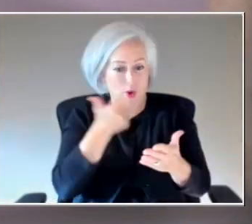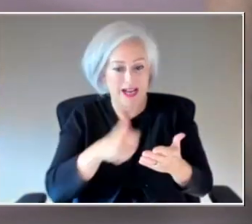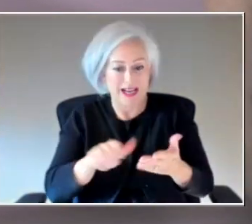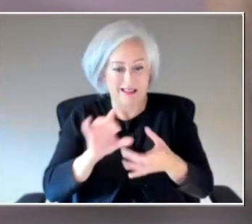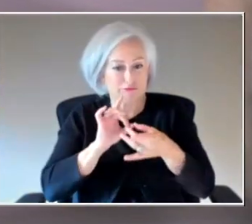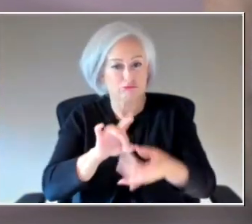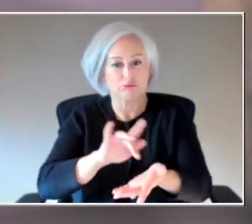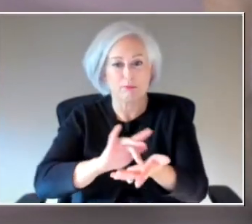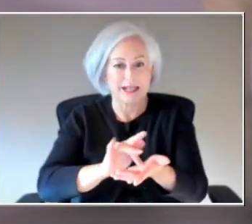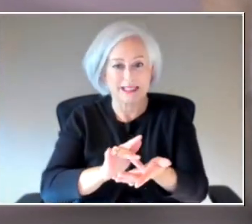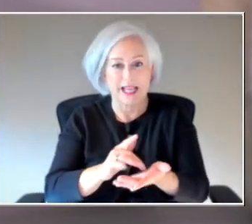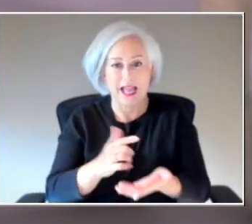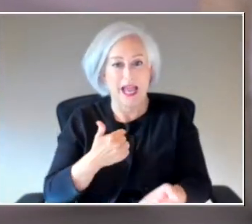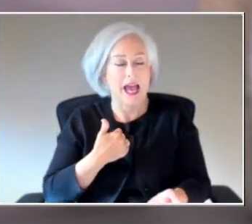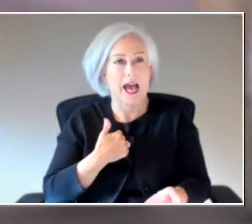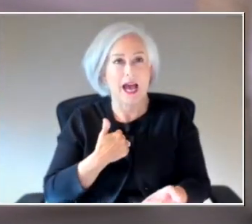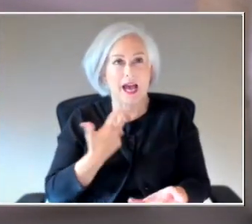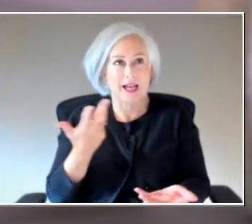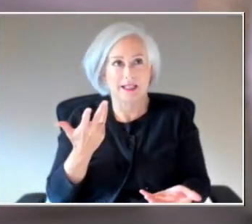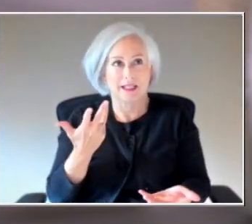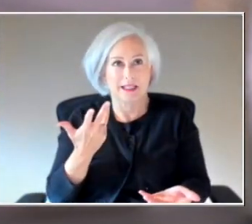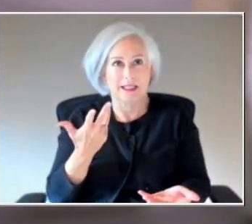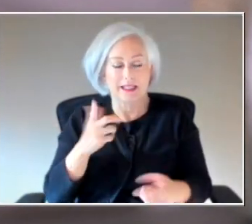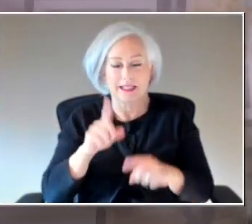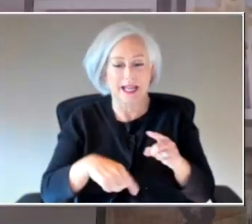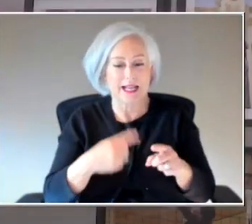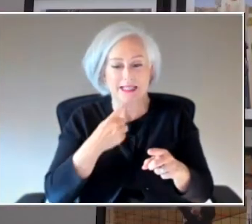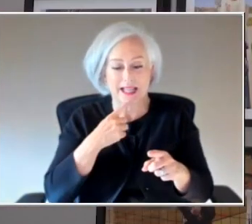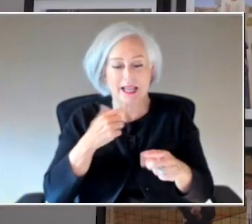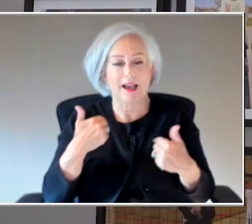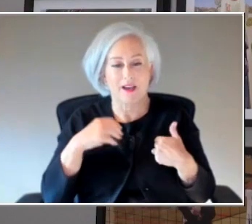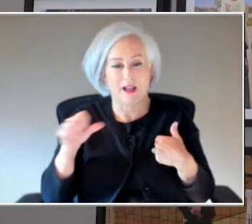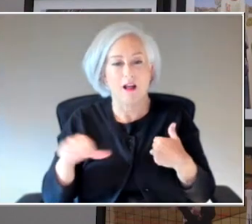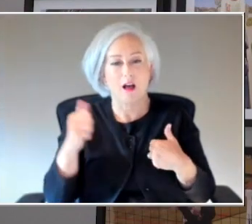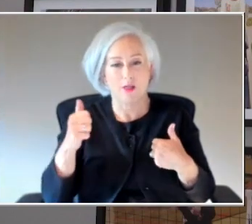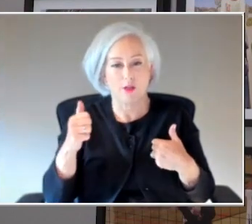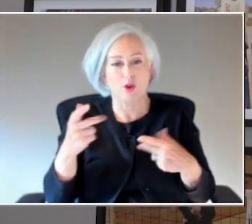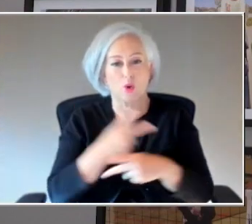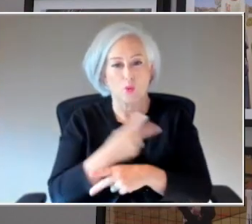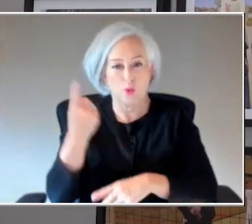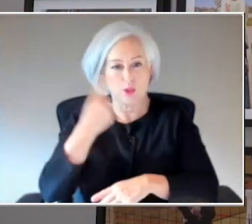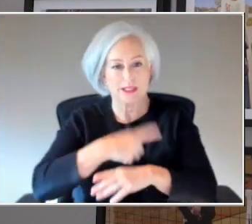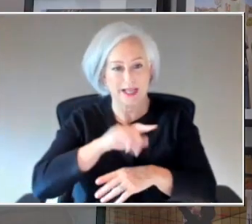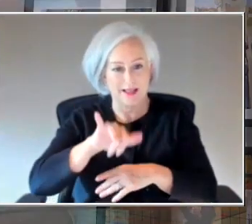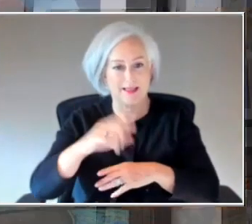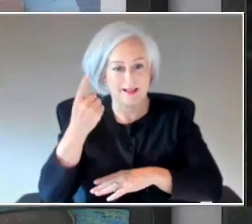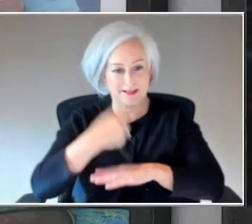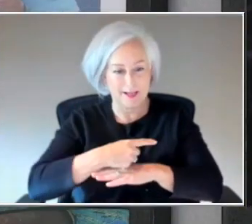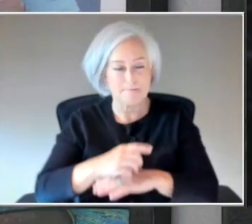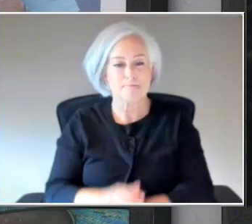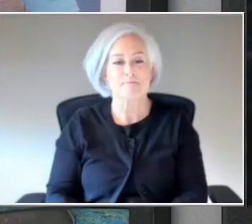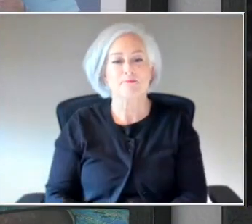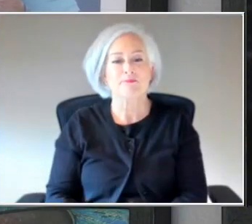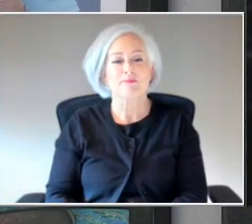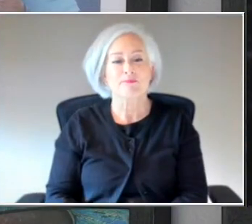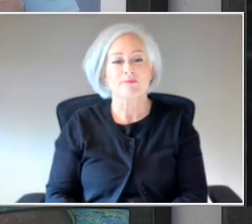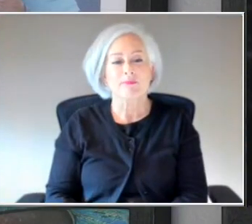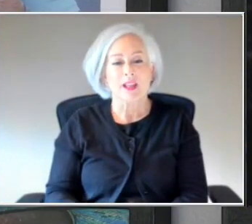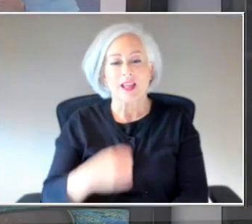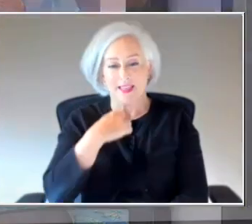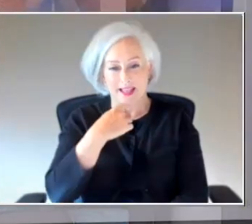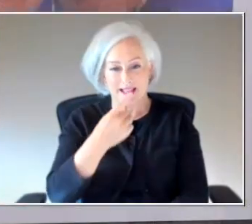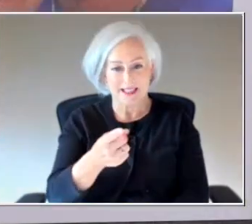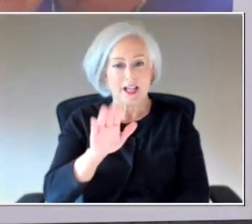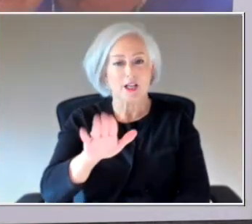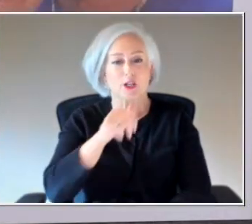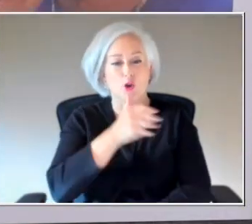I can't tell you a worse day of my life than that day. And it wasn't long before the Lubrechts were told, your daughter needs a kidney